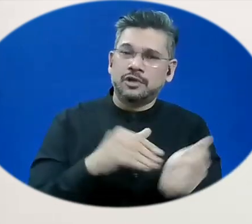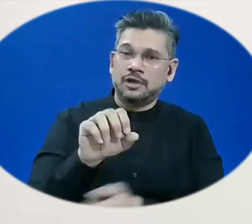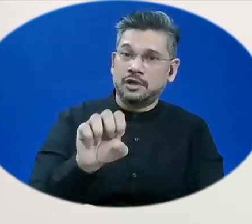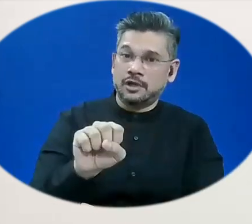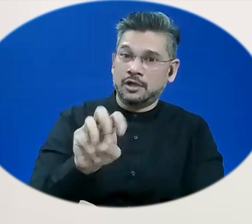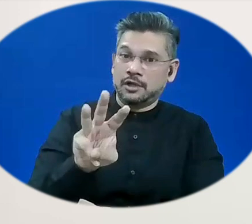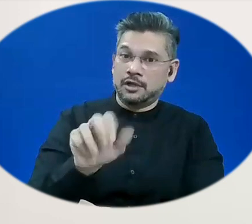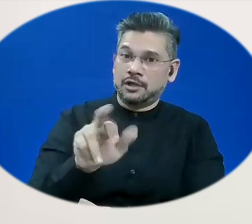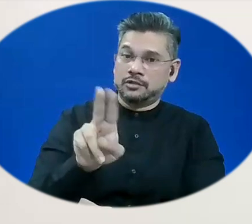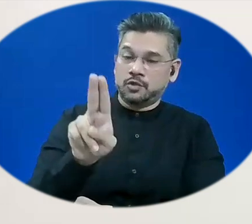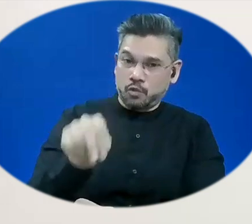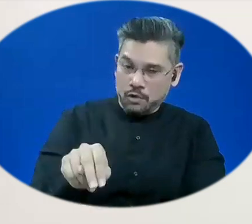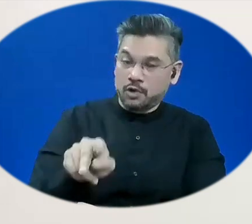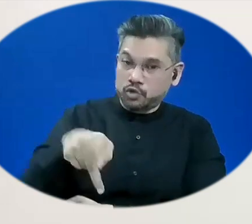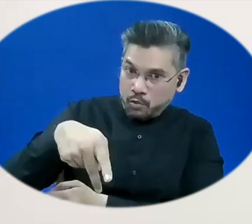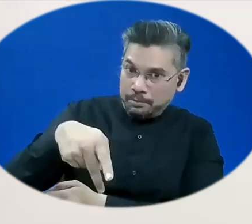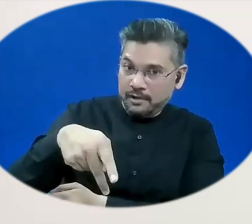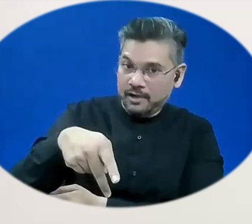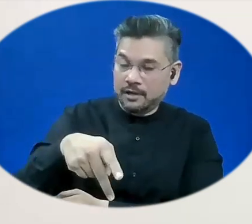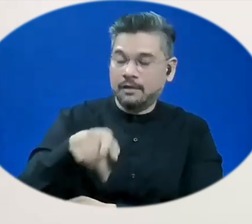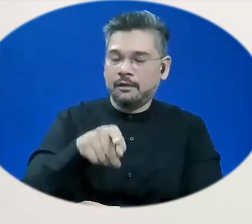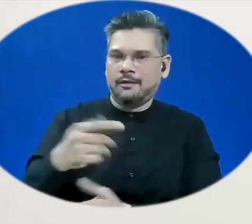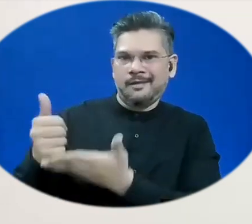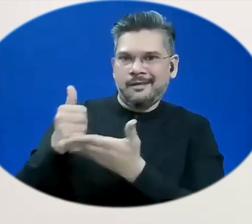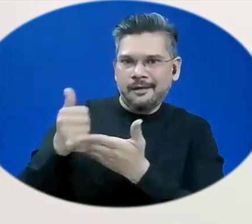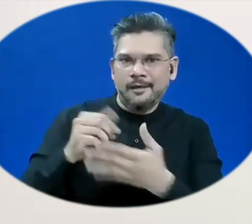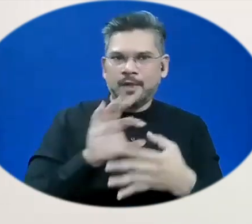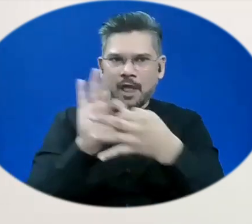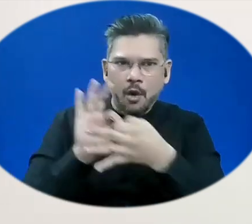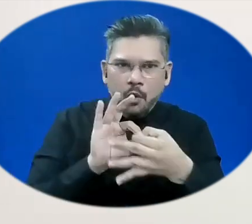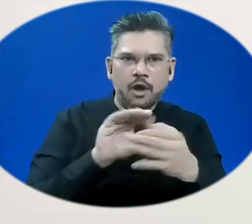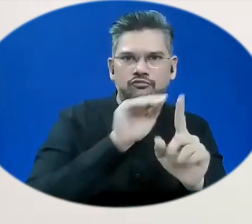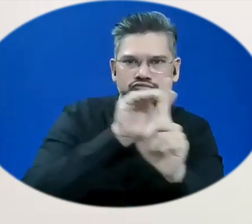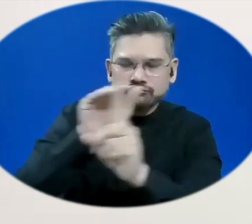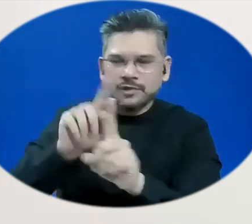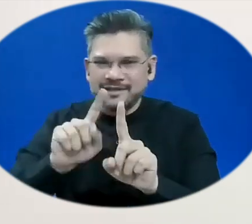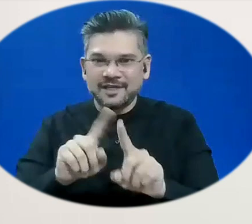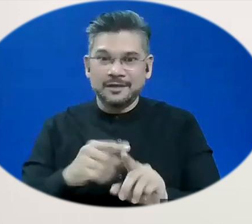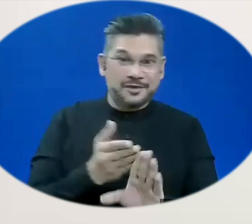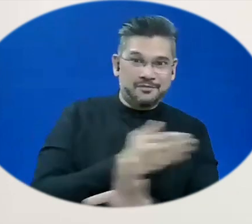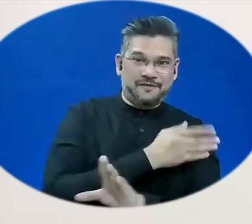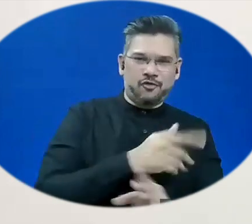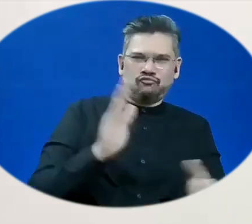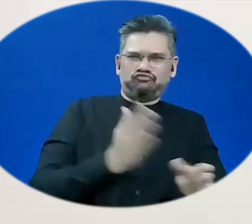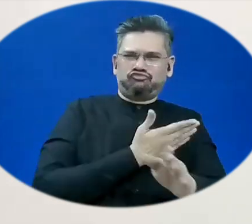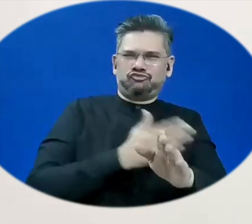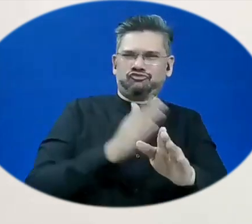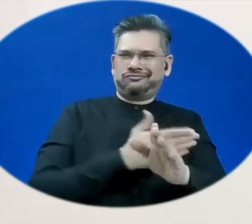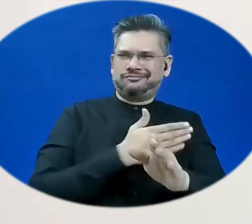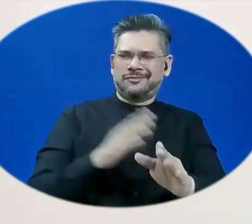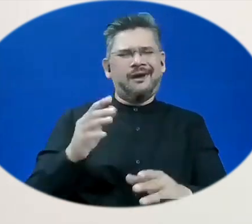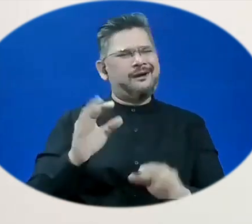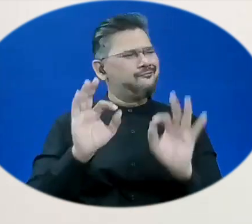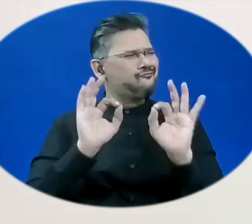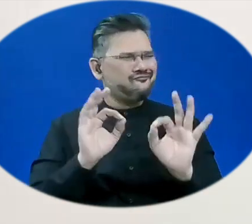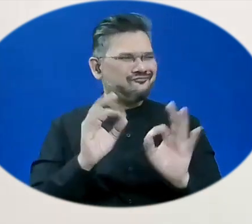and networking. Mustafa Debu, that beautiful song we heard in the welcome slides. The